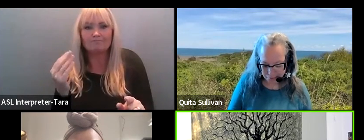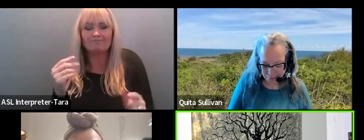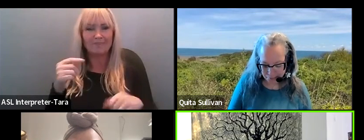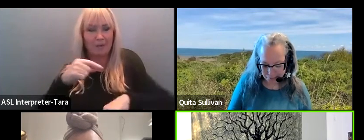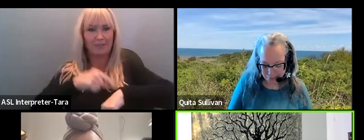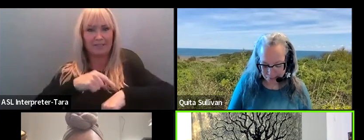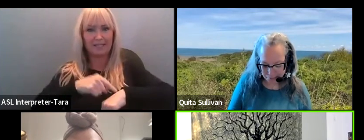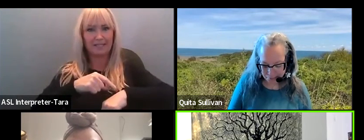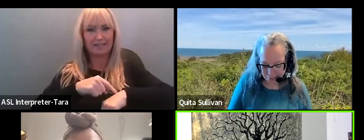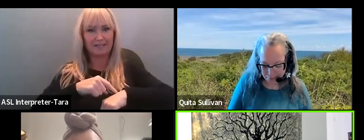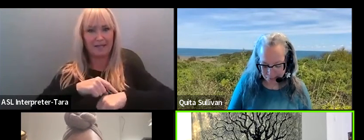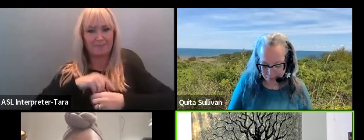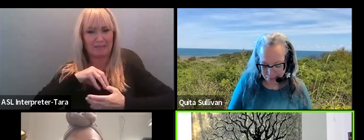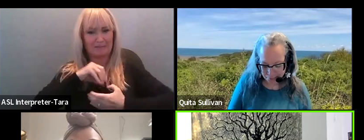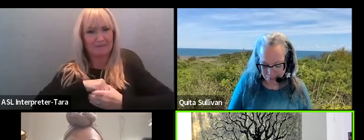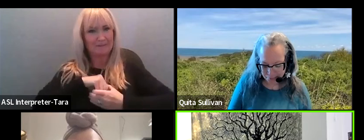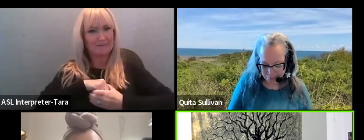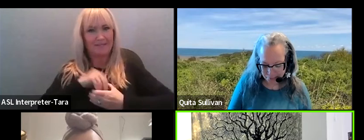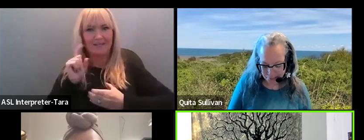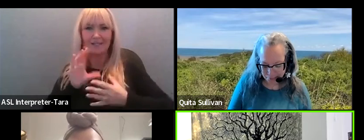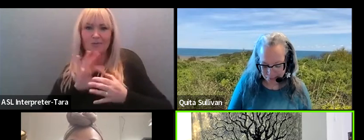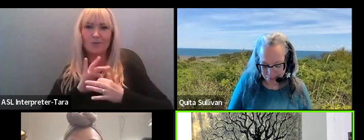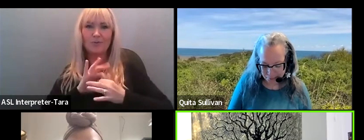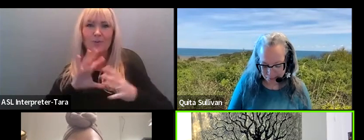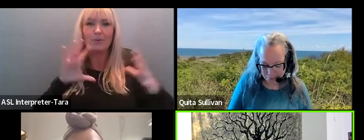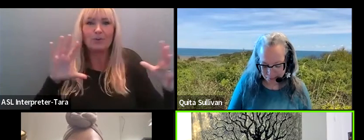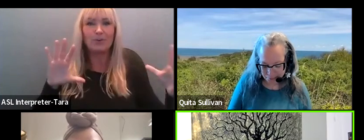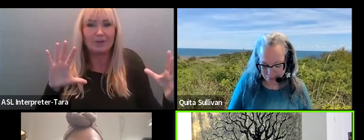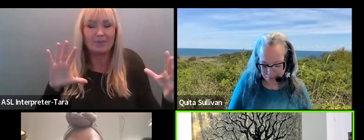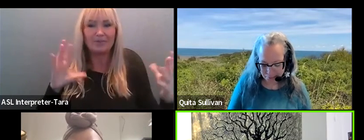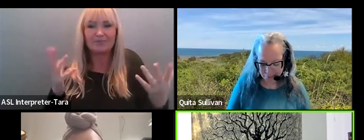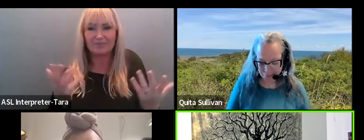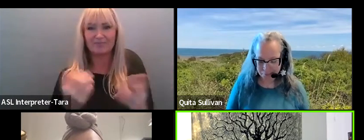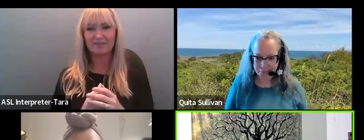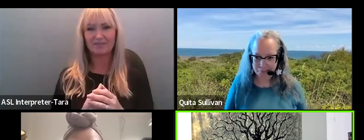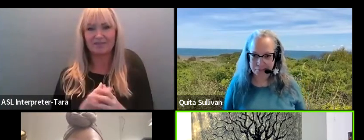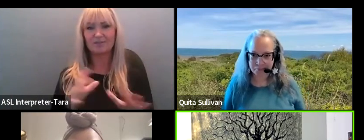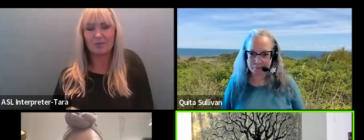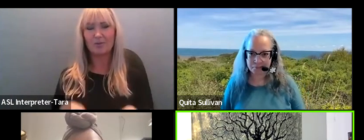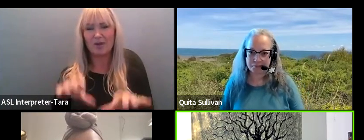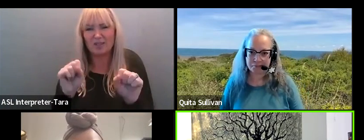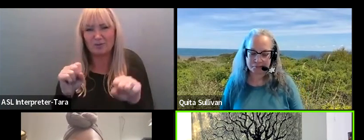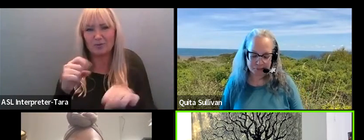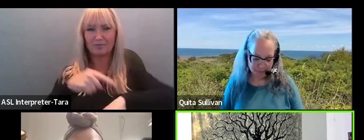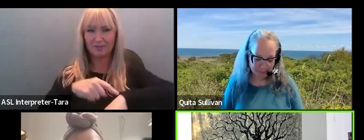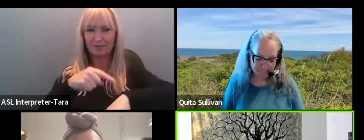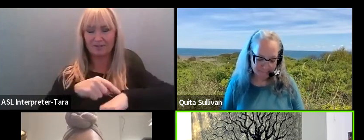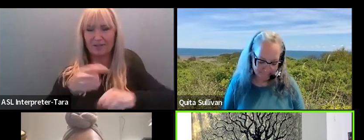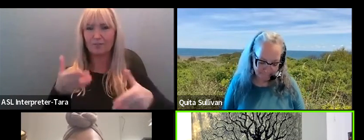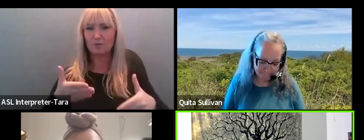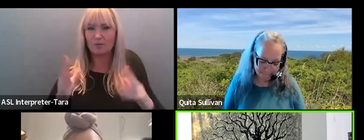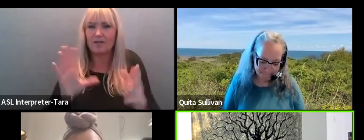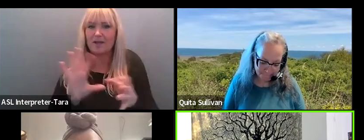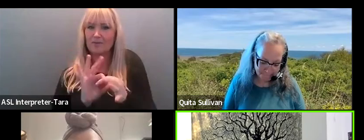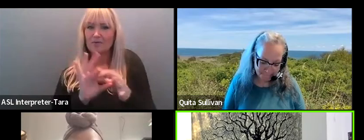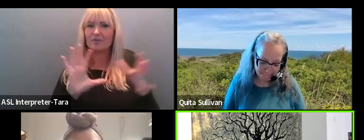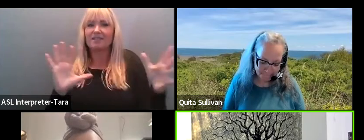happen. And I took this as an invitation to let this be the release of that.